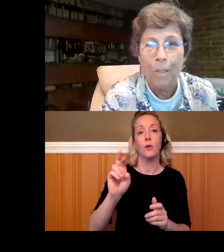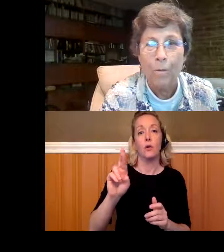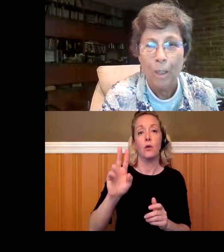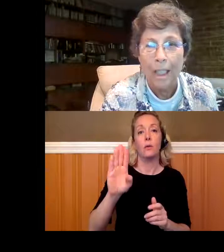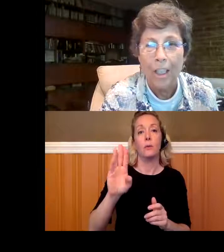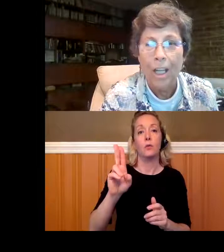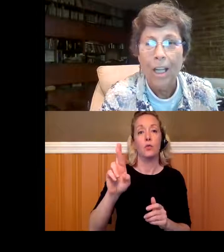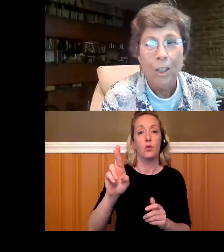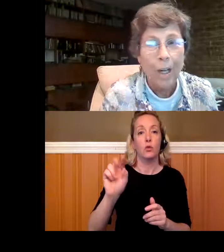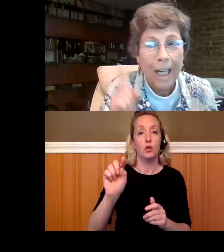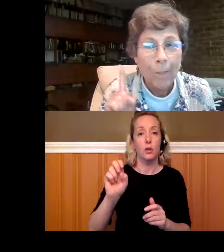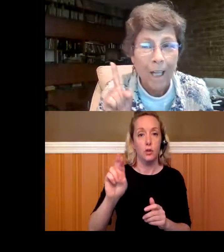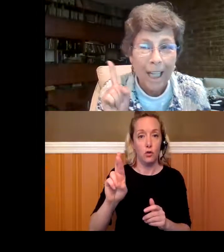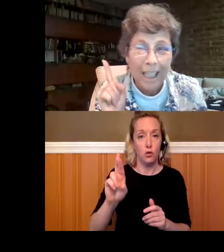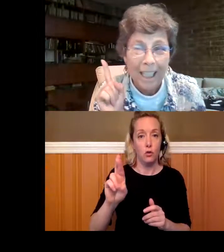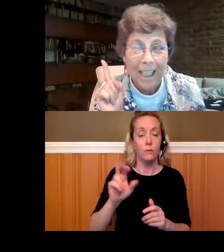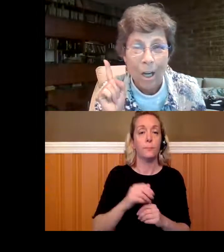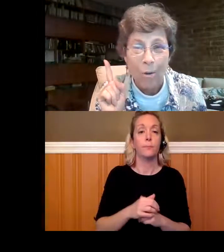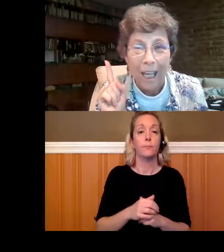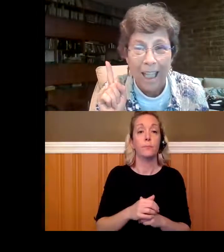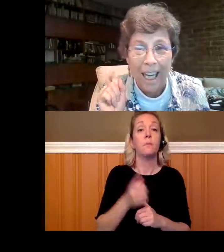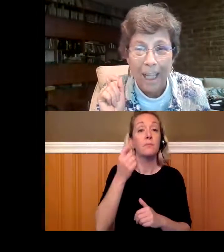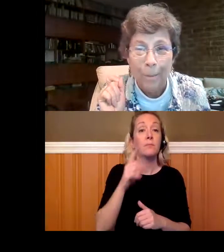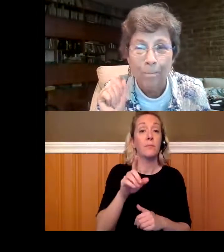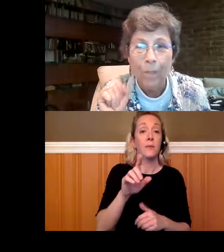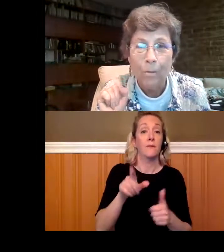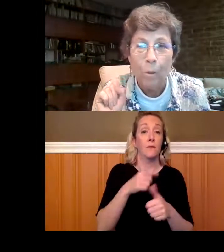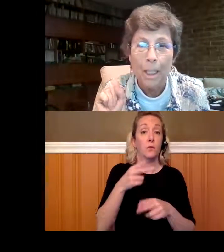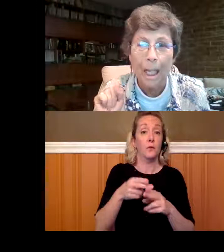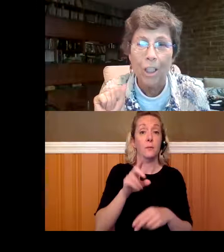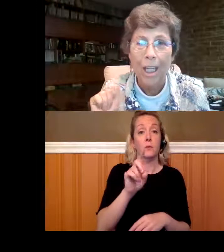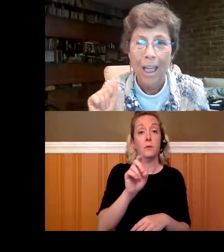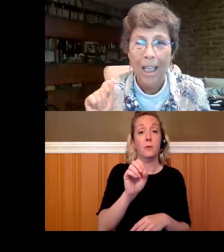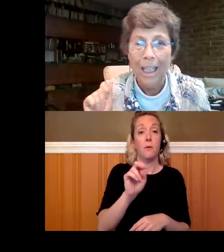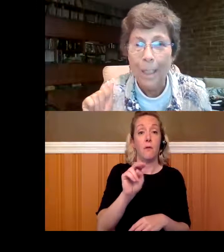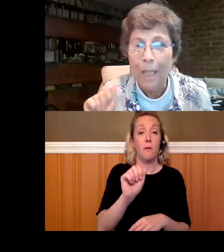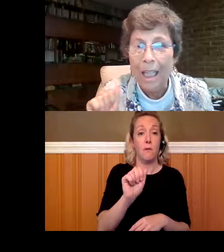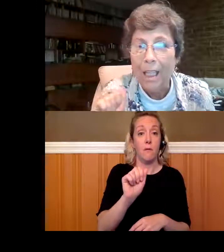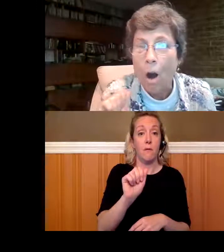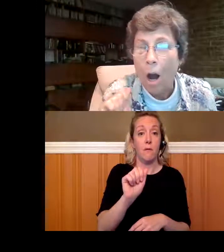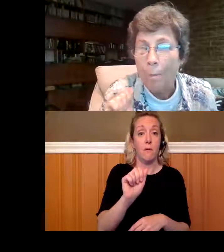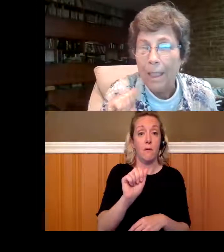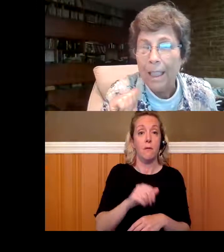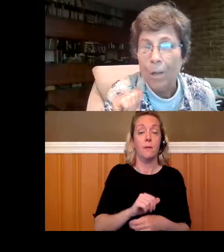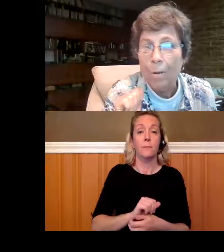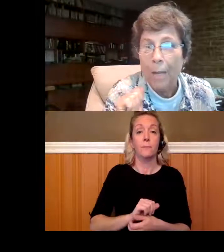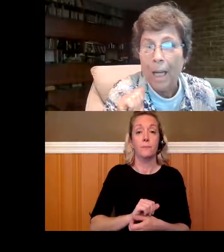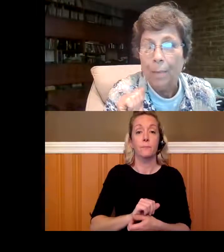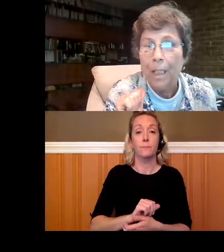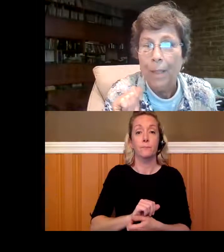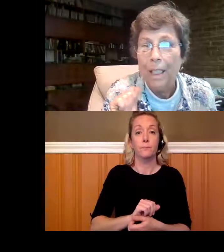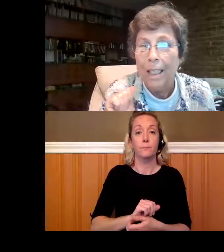SAUERBURGER.org/ Donna has one N in it, DONA / DBCOM, COMM,